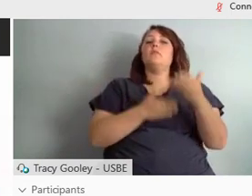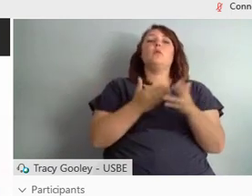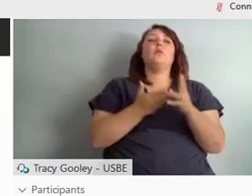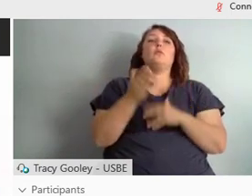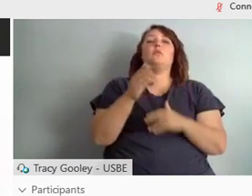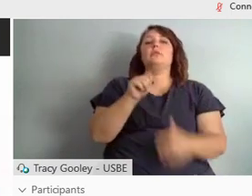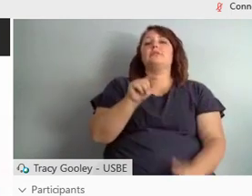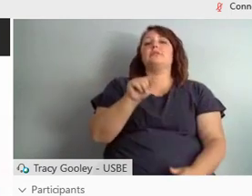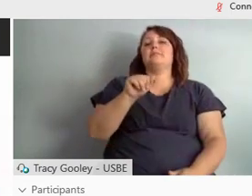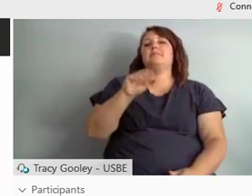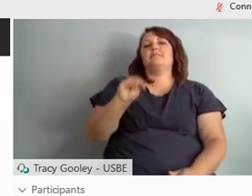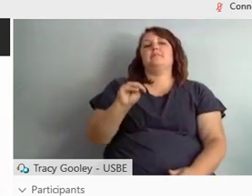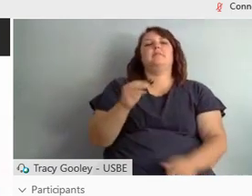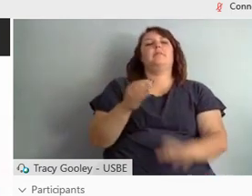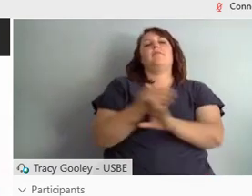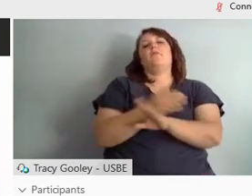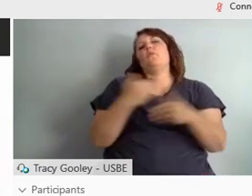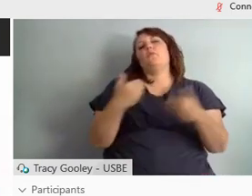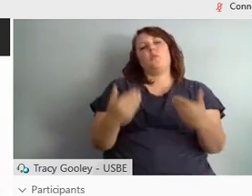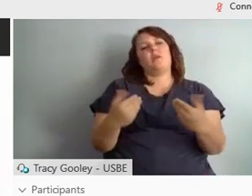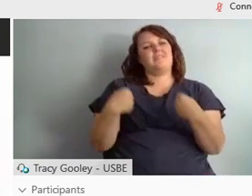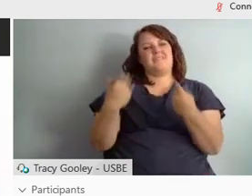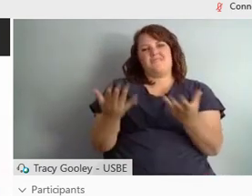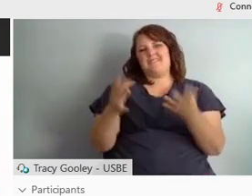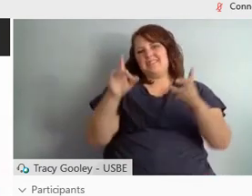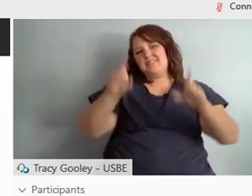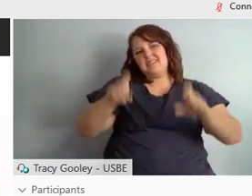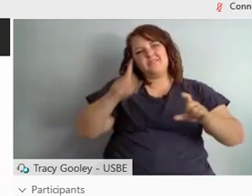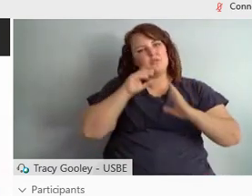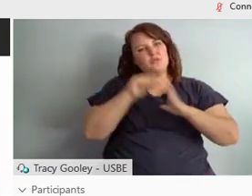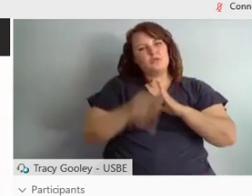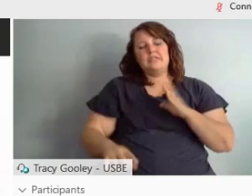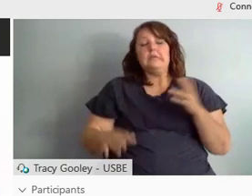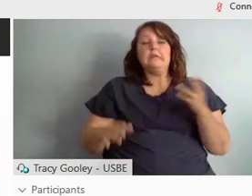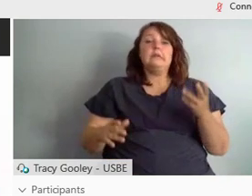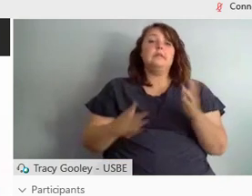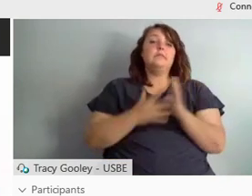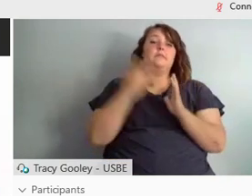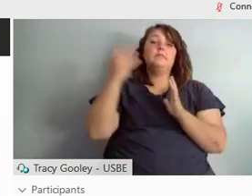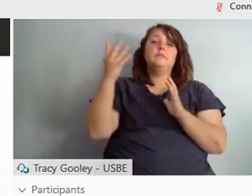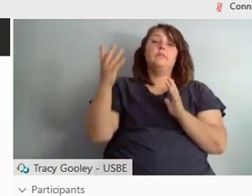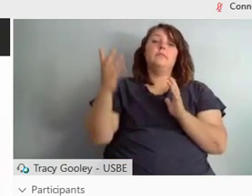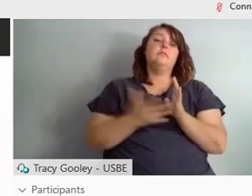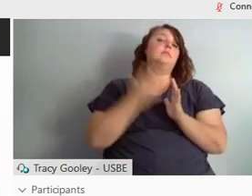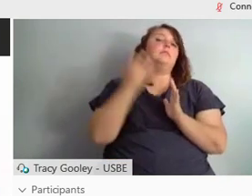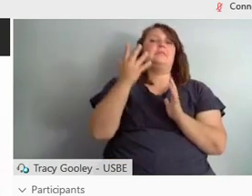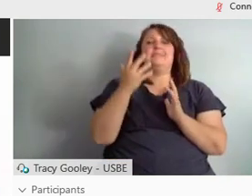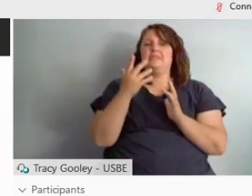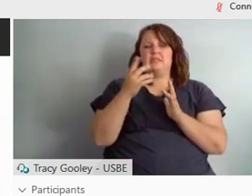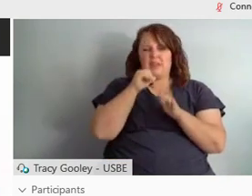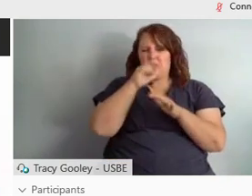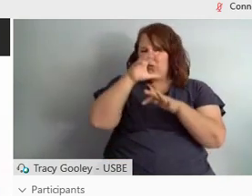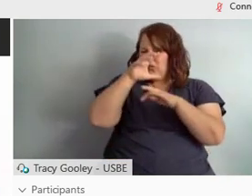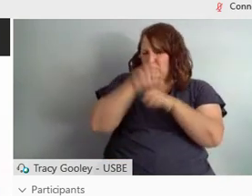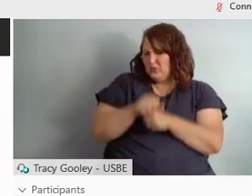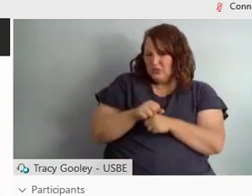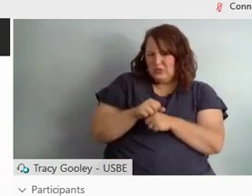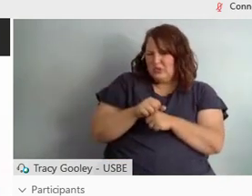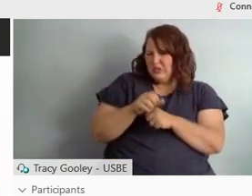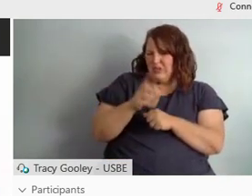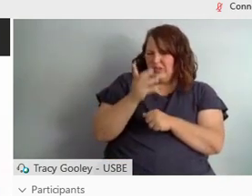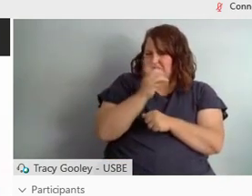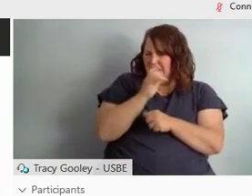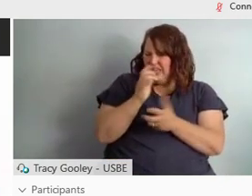manual before you administer this to students, because sometimes if you're not accustomed to what it says or